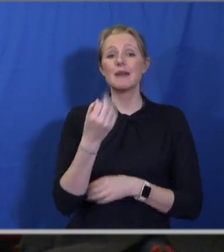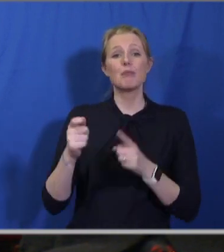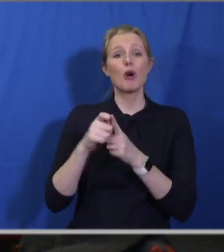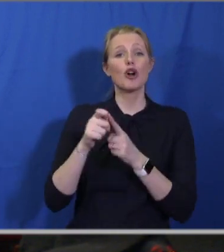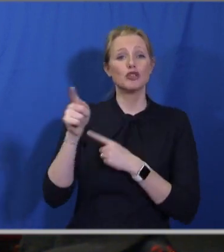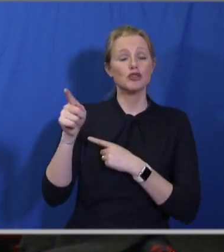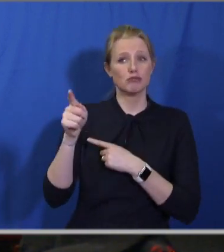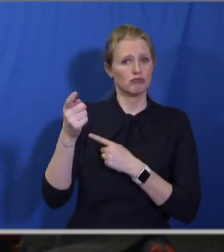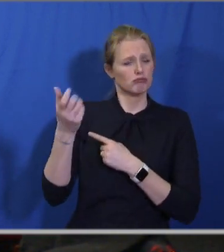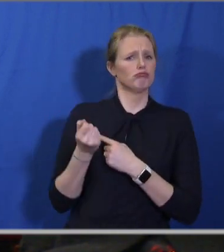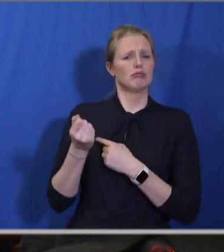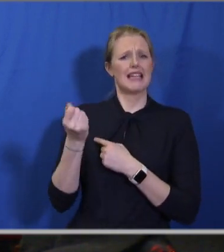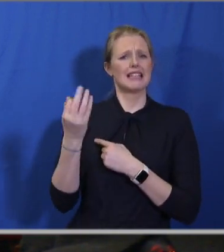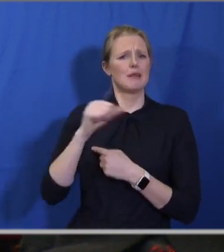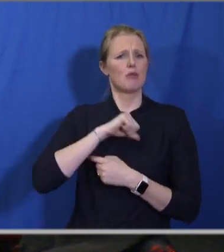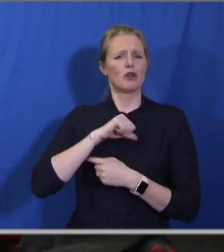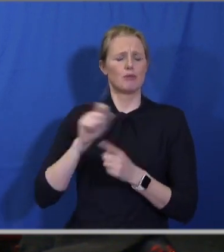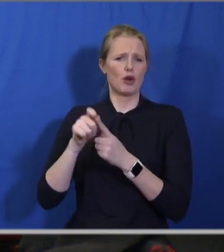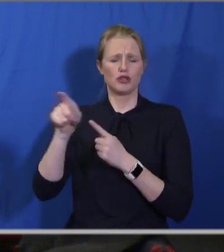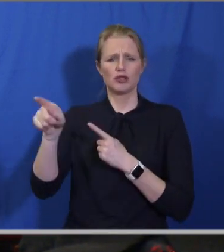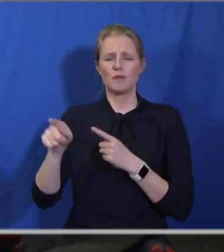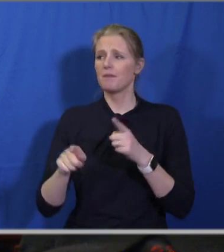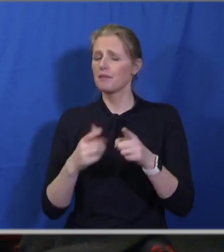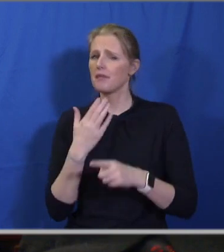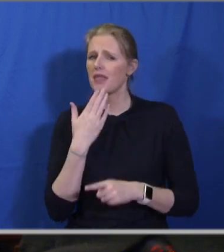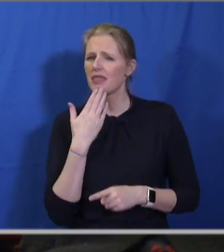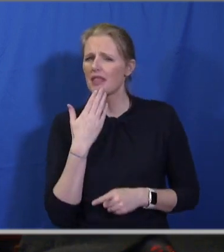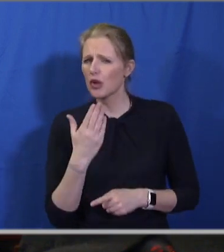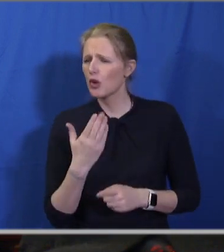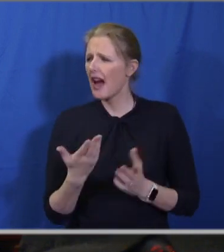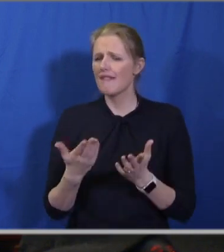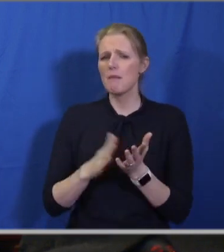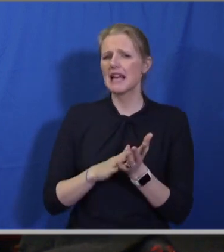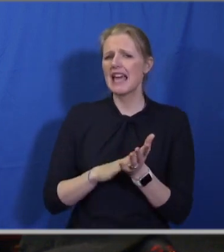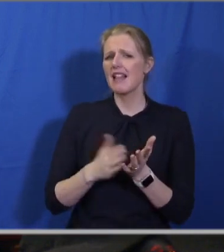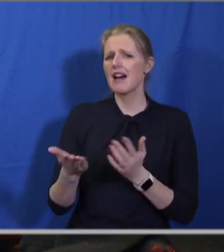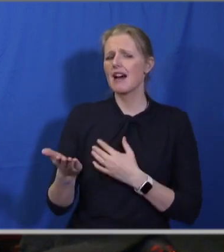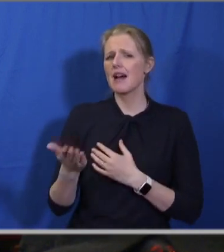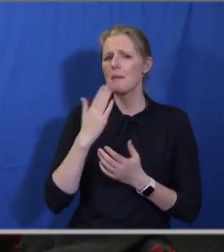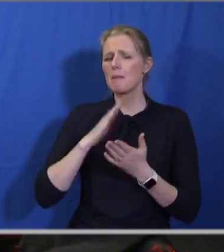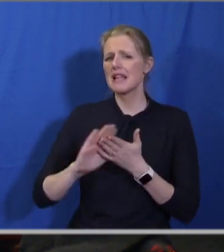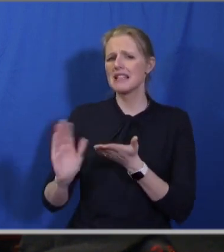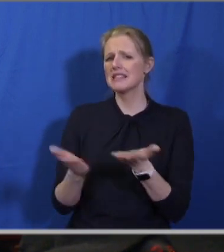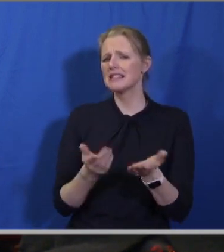getting £18. Thank you, David. David, I have Michaela looking to come in on this issue as well, so I will bring Michaela in. The last